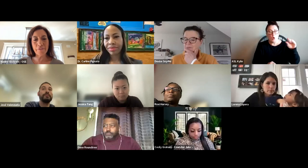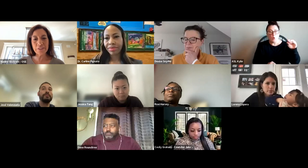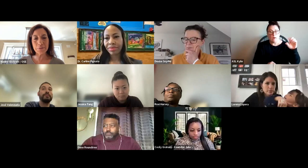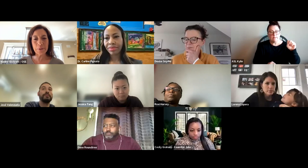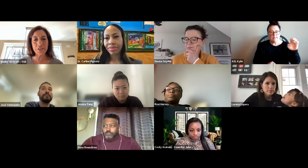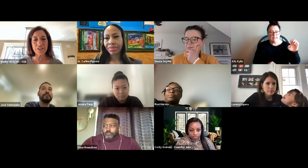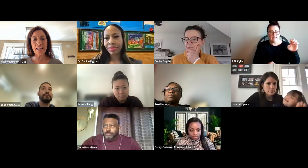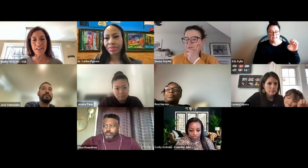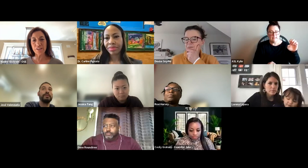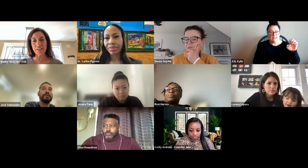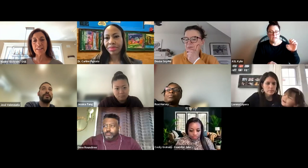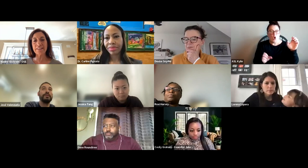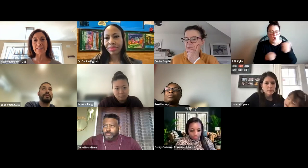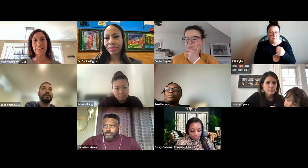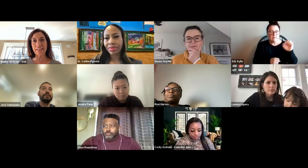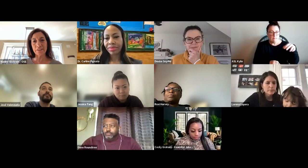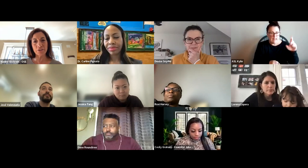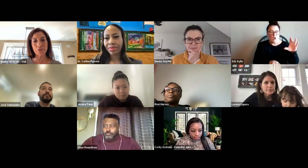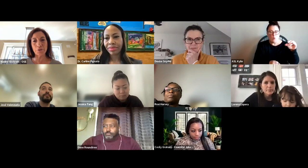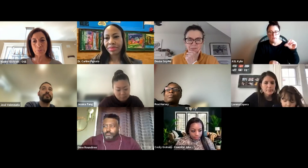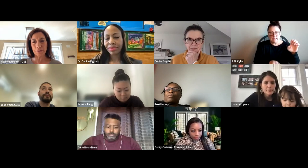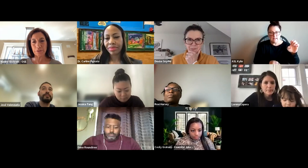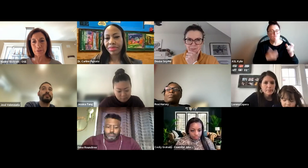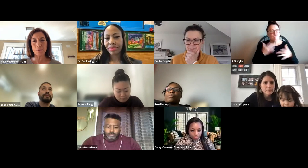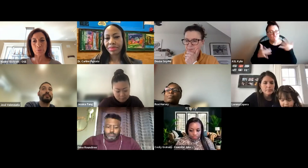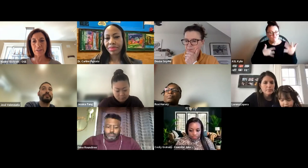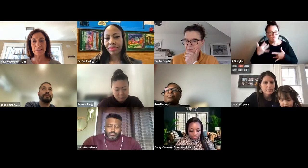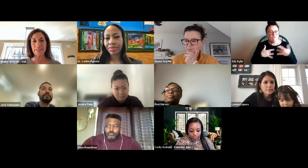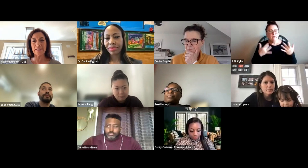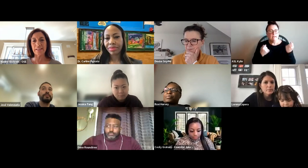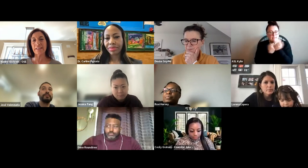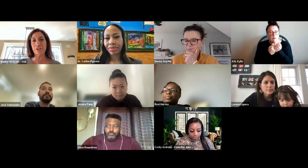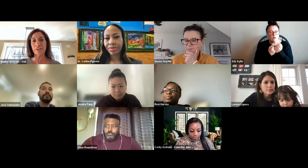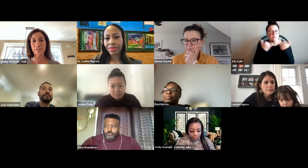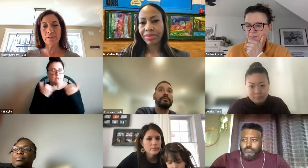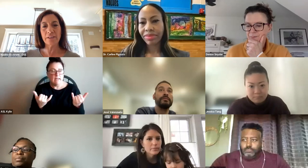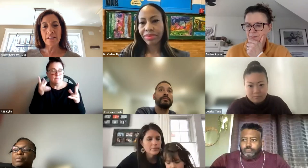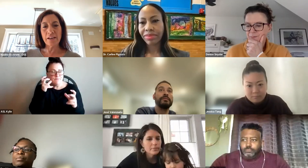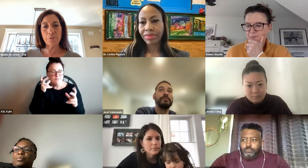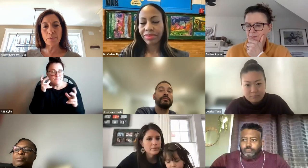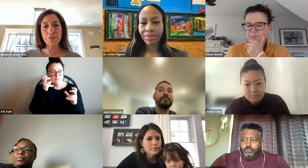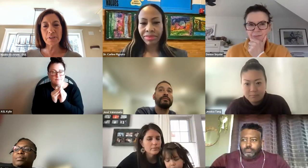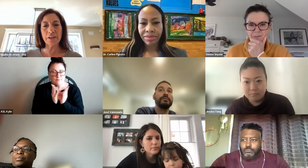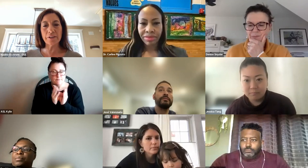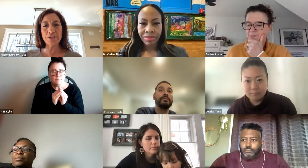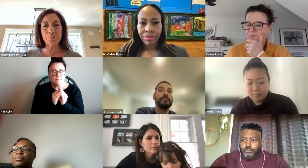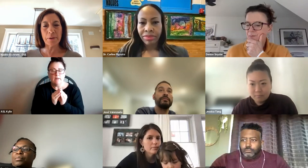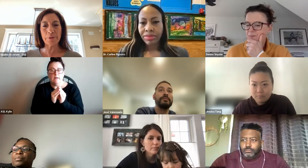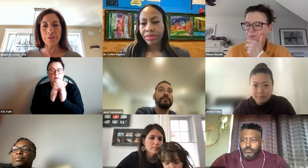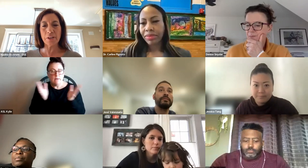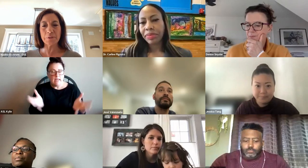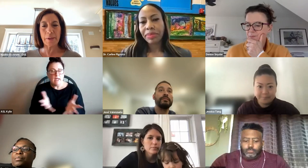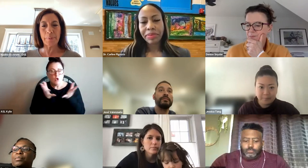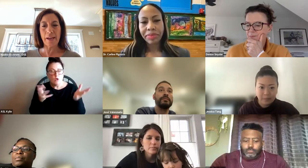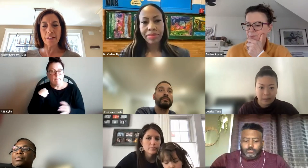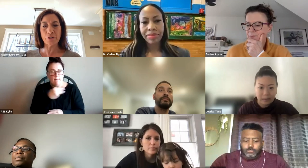The Office of Special Education is delighted to co-sponsor this morning's listening session. I want to encourage our